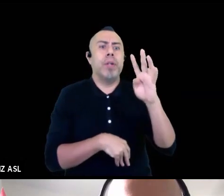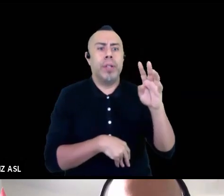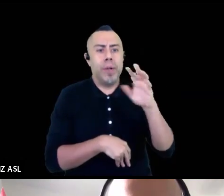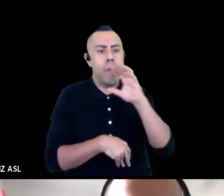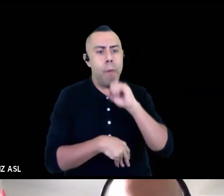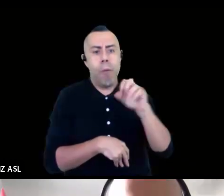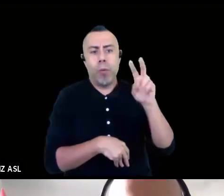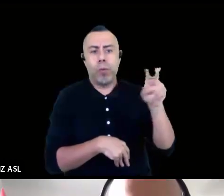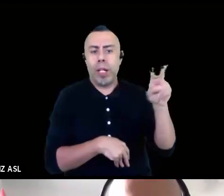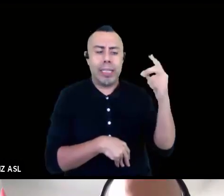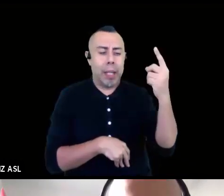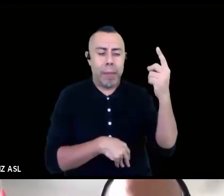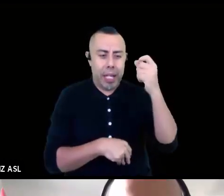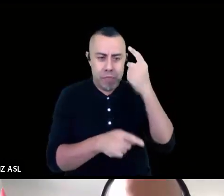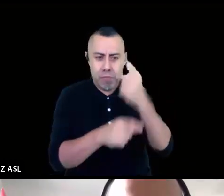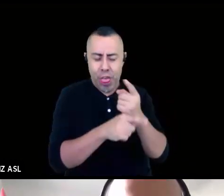brother.